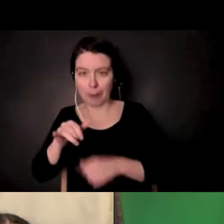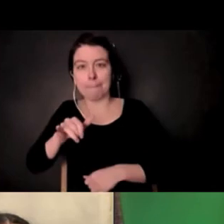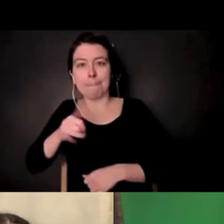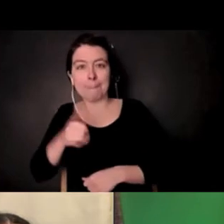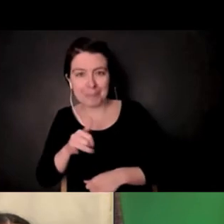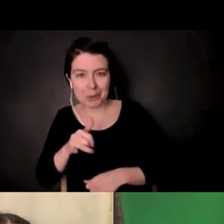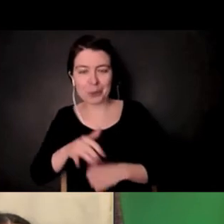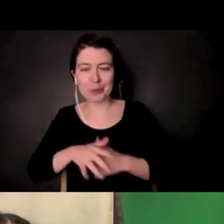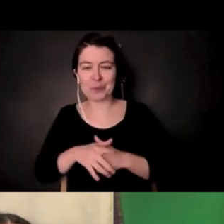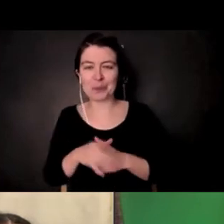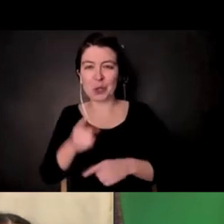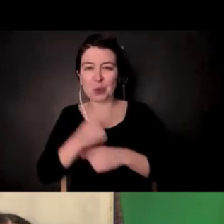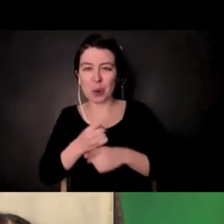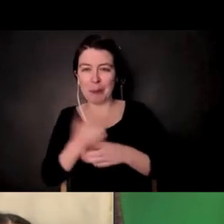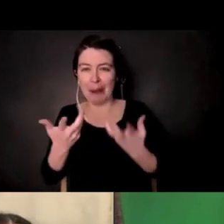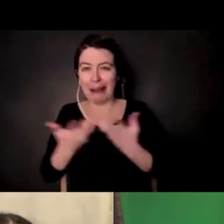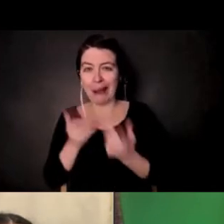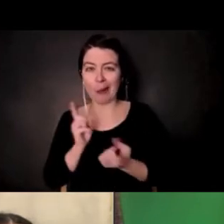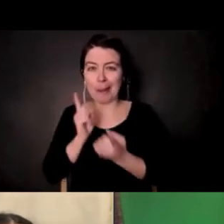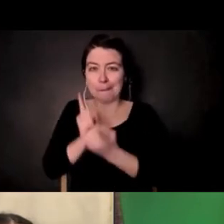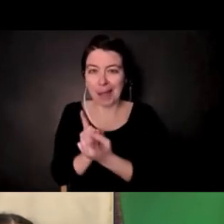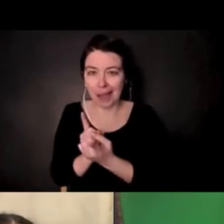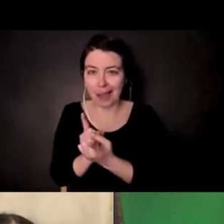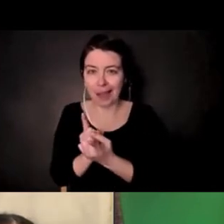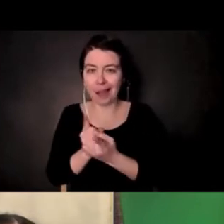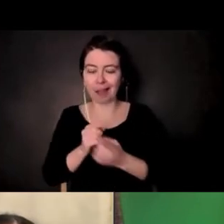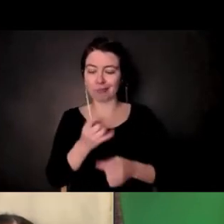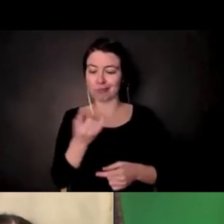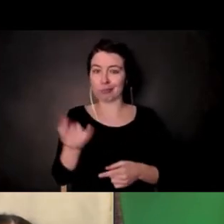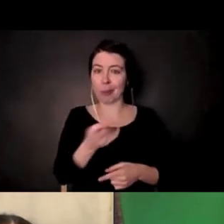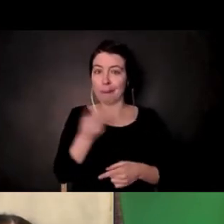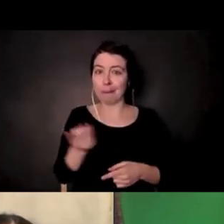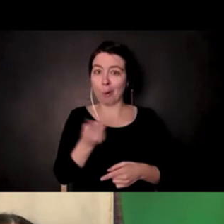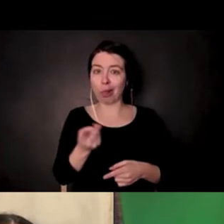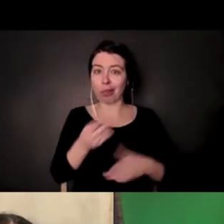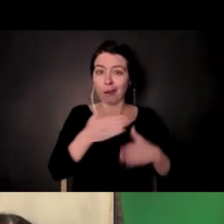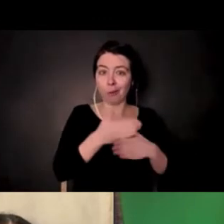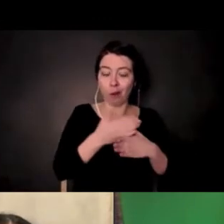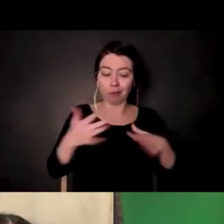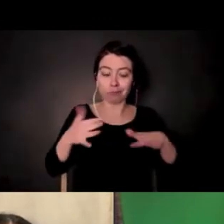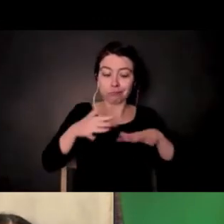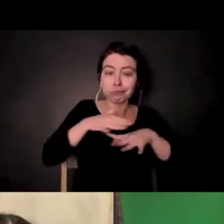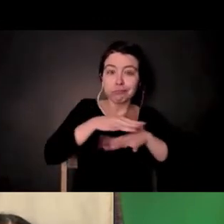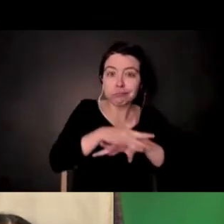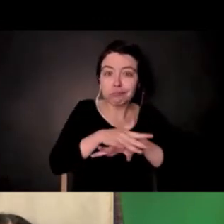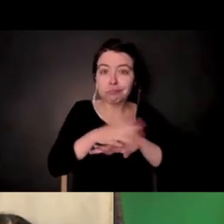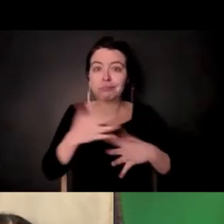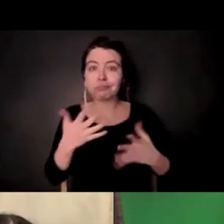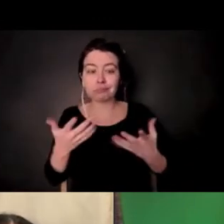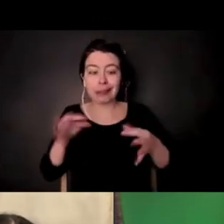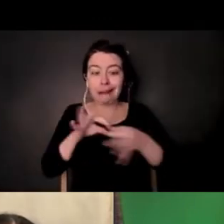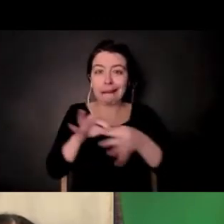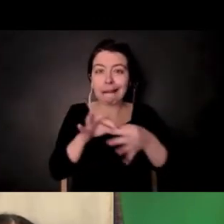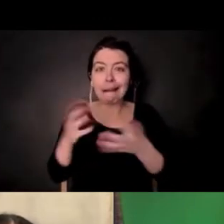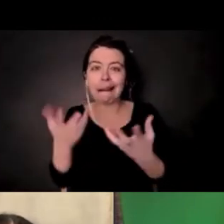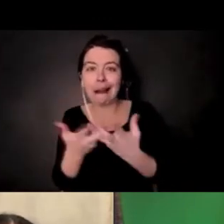met, the overlapping and interweaving of their work and lives, and lay out some key concerns to their project, which they'll talk about in greater